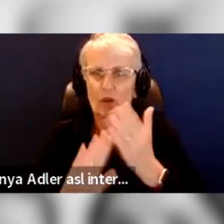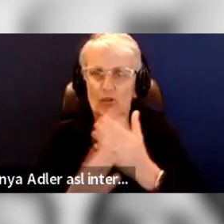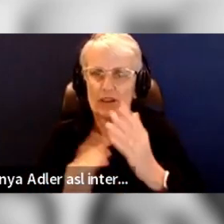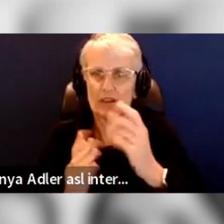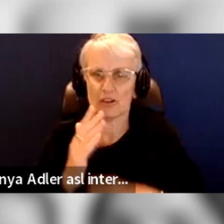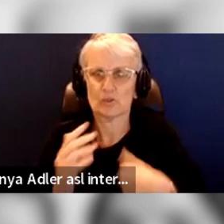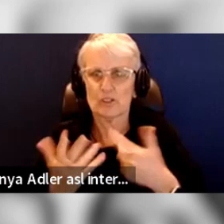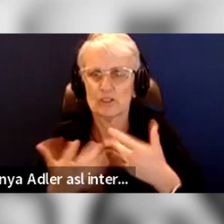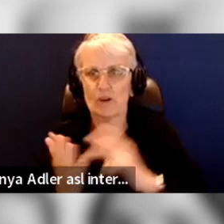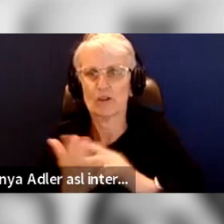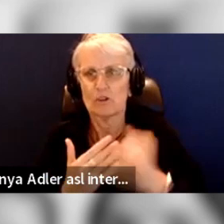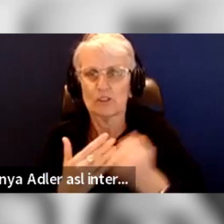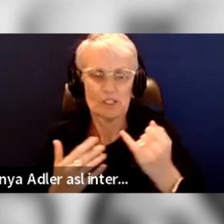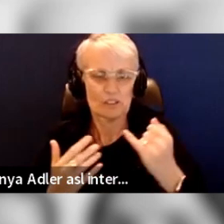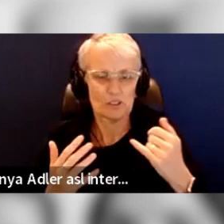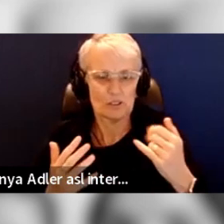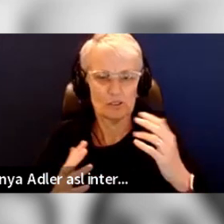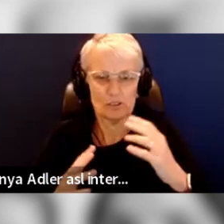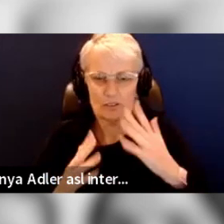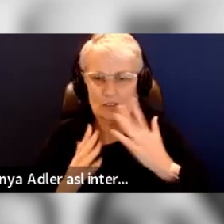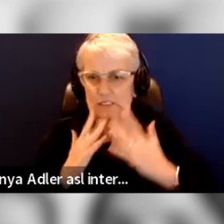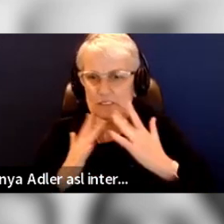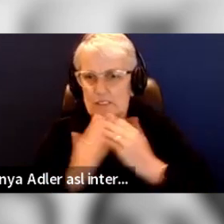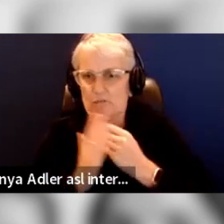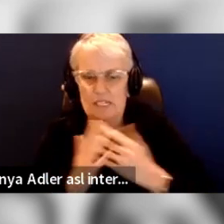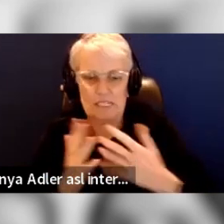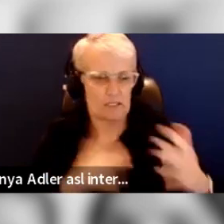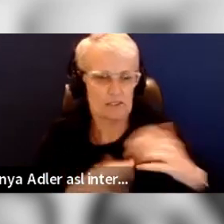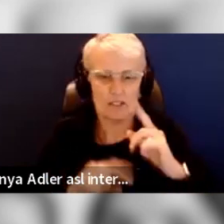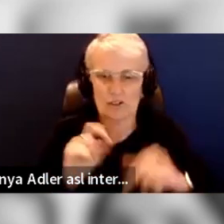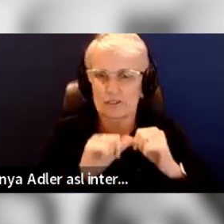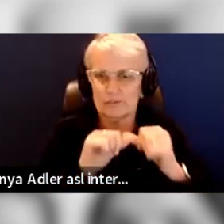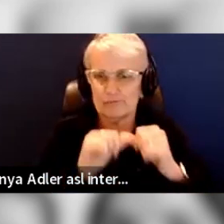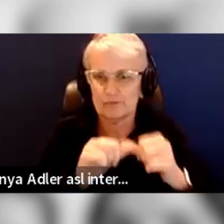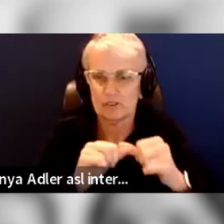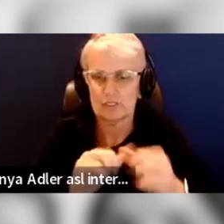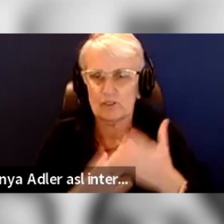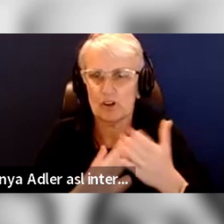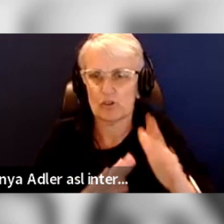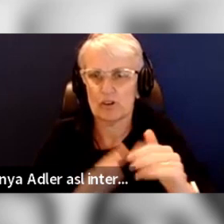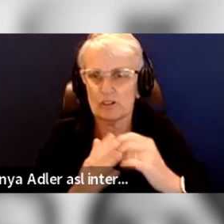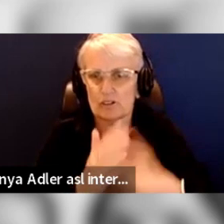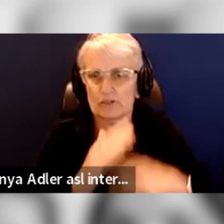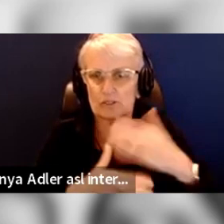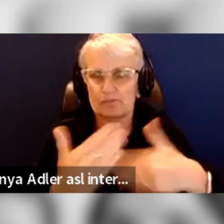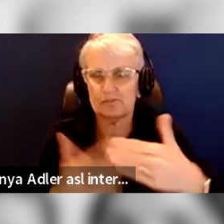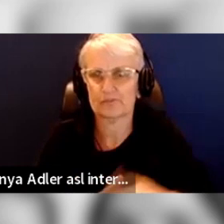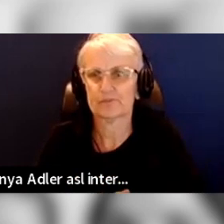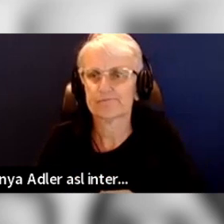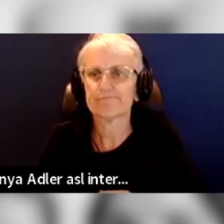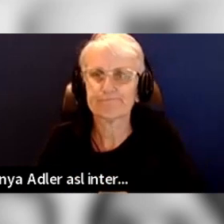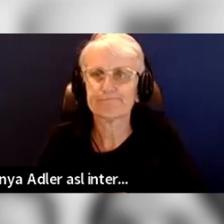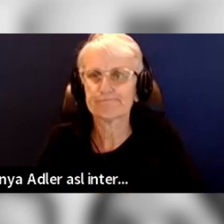want this project to strap anyone too thin for cash and not be able to keep up with their operating costs. So